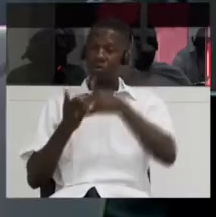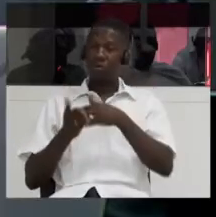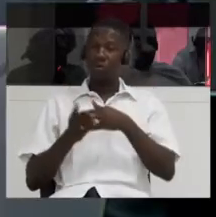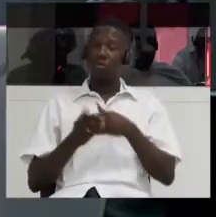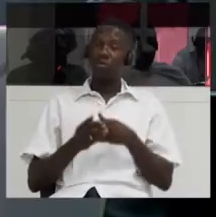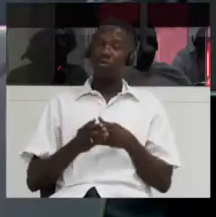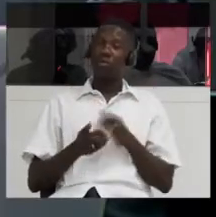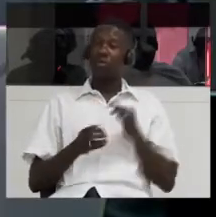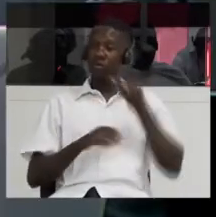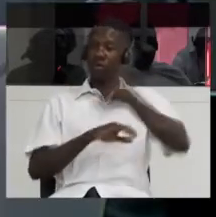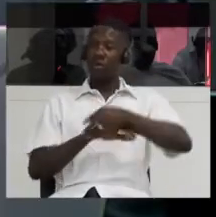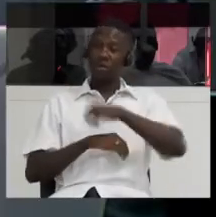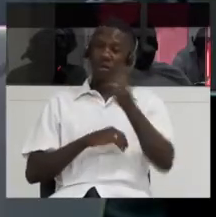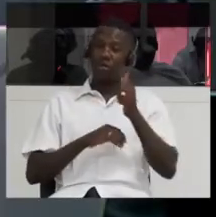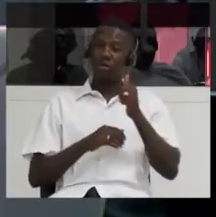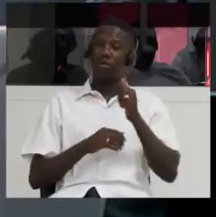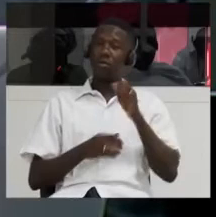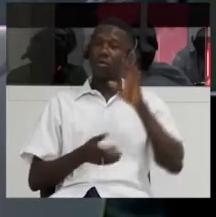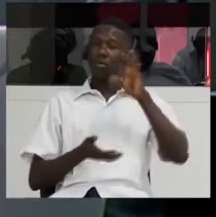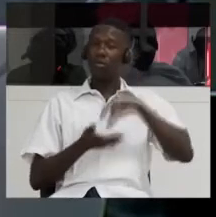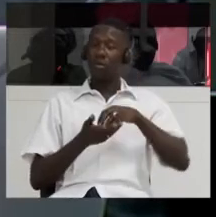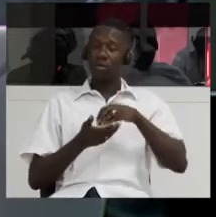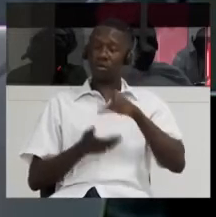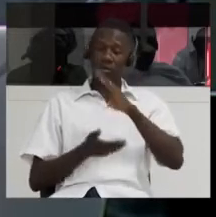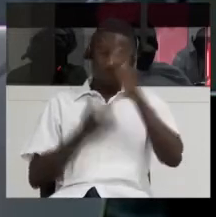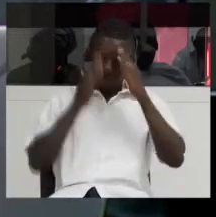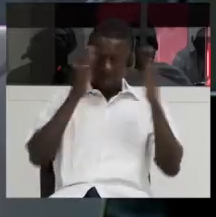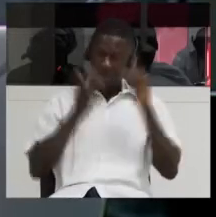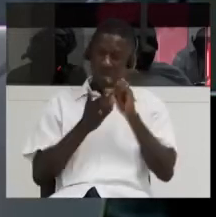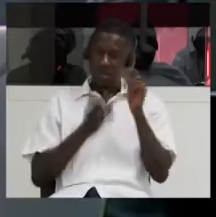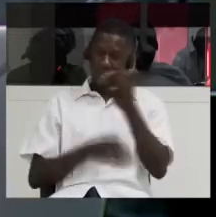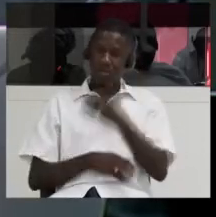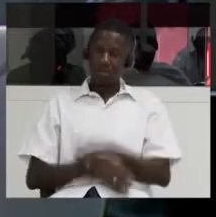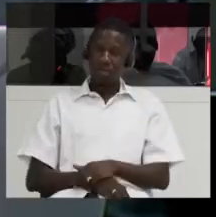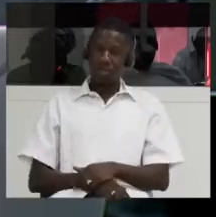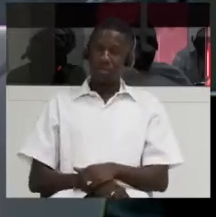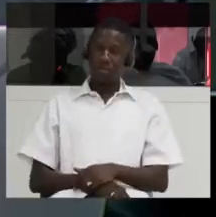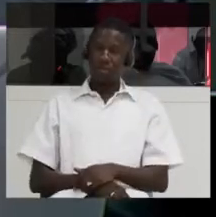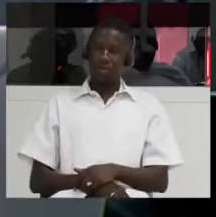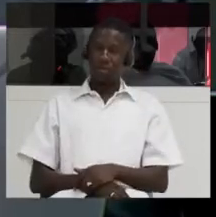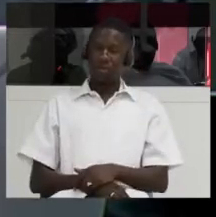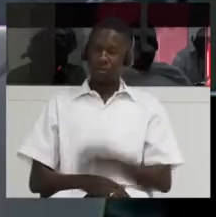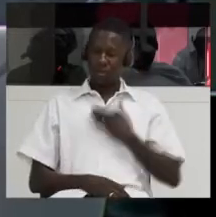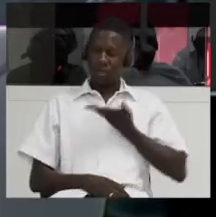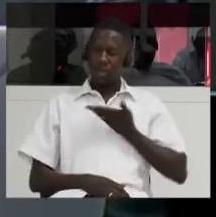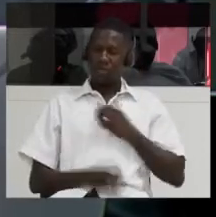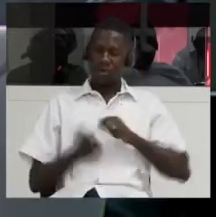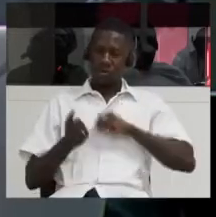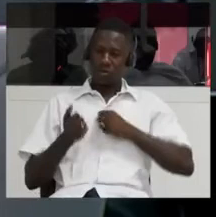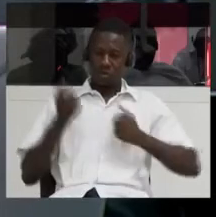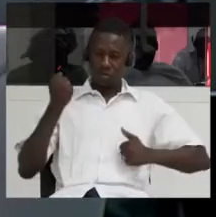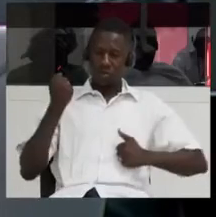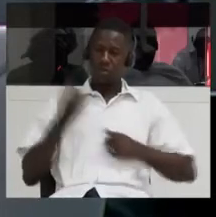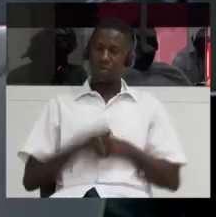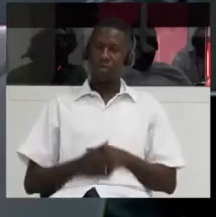in time take weapons? Yes, I was with my personal weapon. And tell us how that happened,